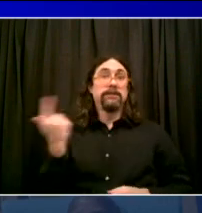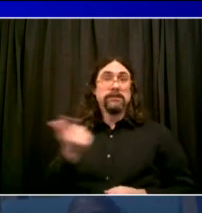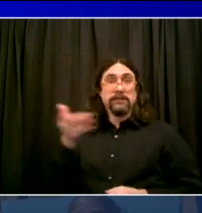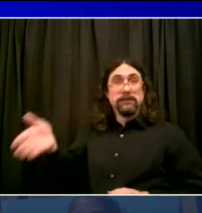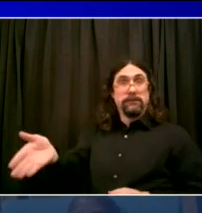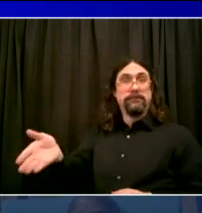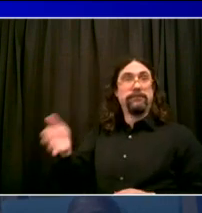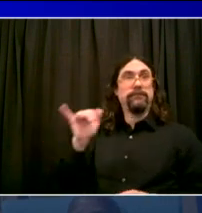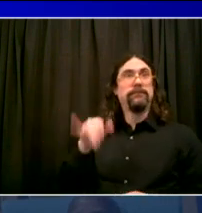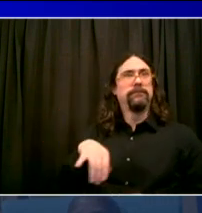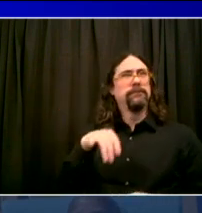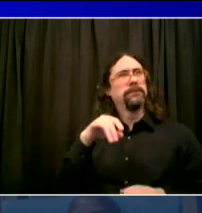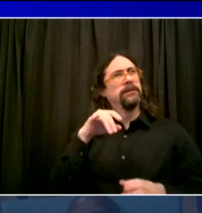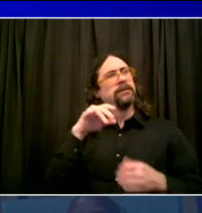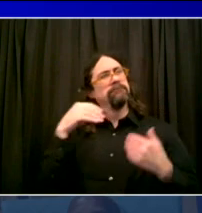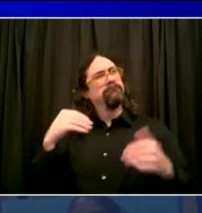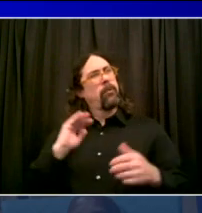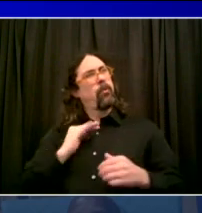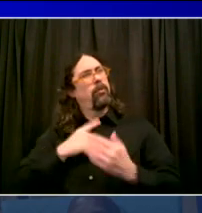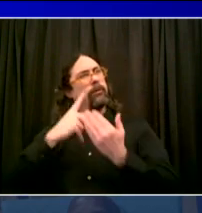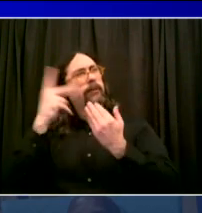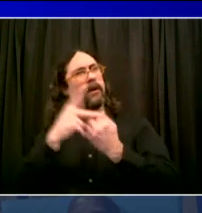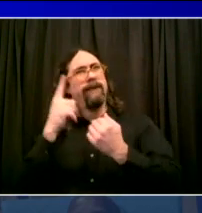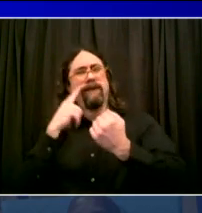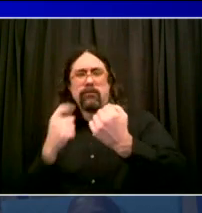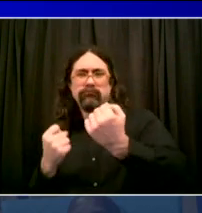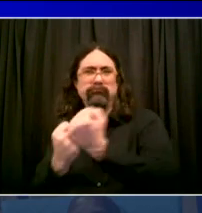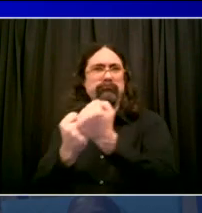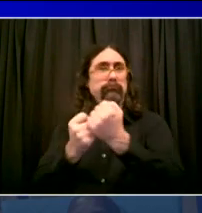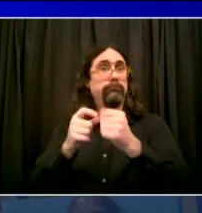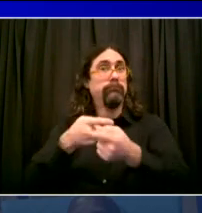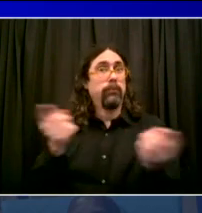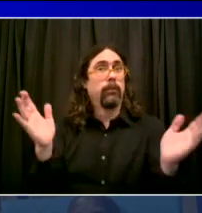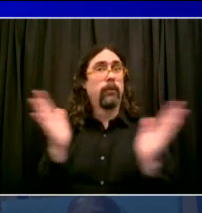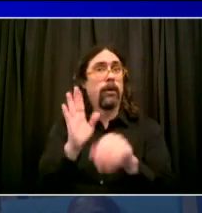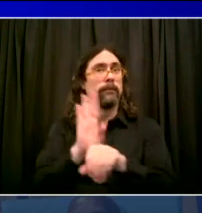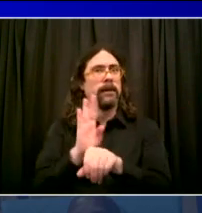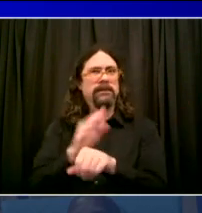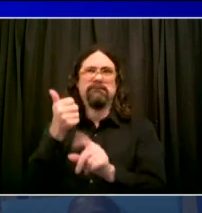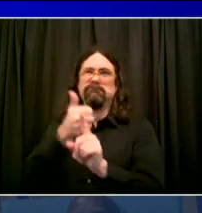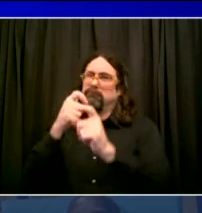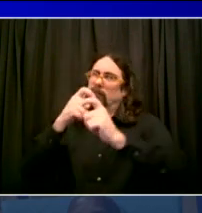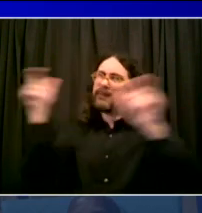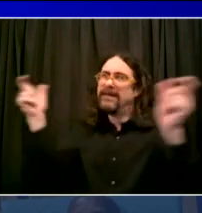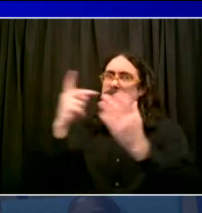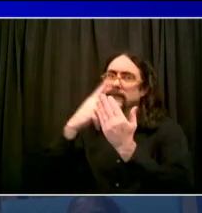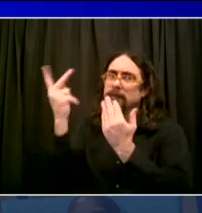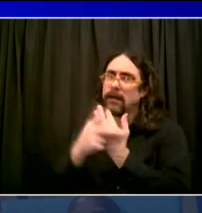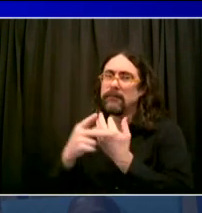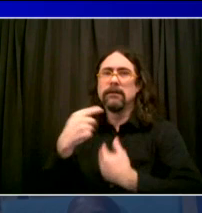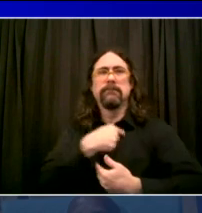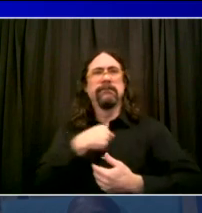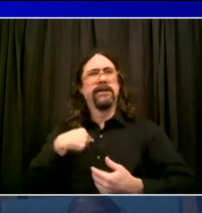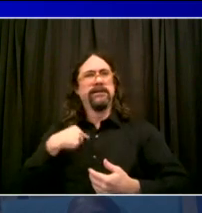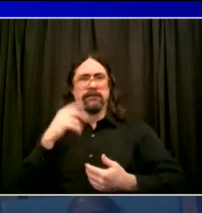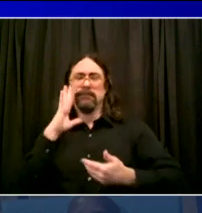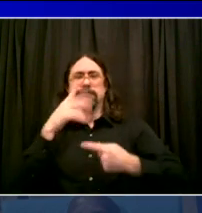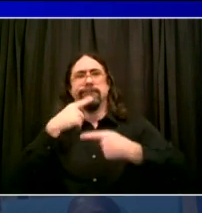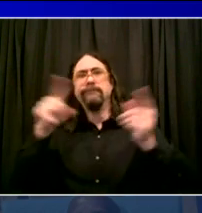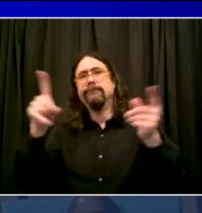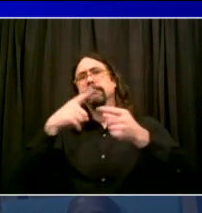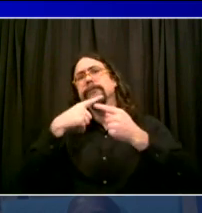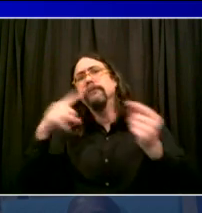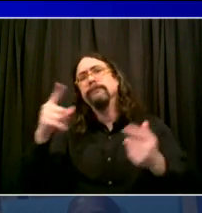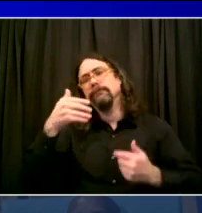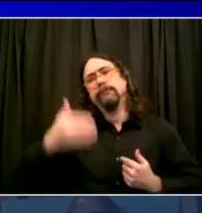the direct support we're going to provide to small businesses, the ways we're going to cut red tape, make their lives easier. But in the meantime, let's go out there and spend